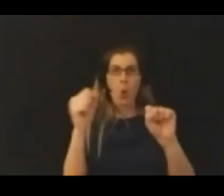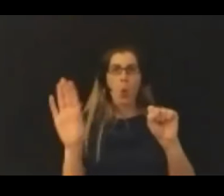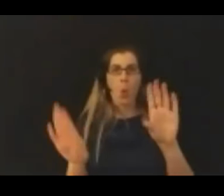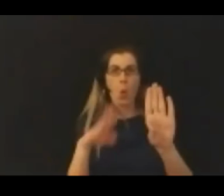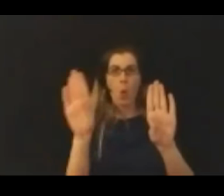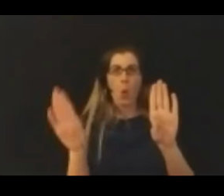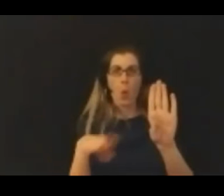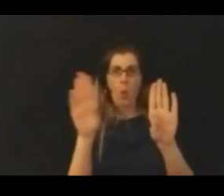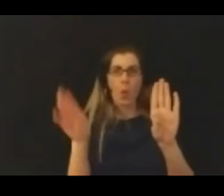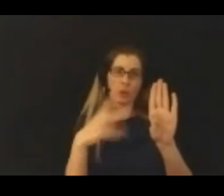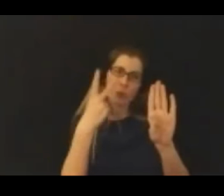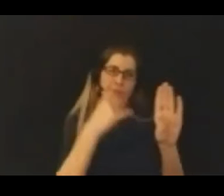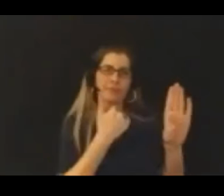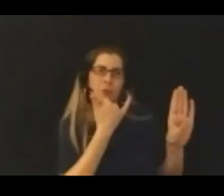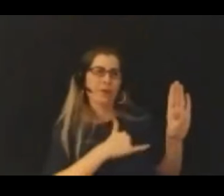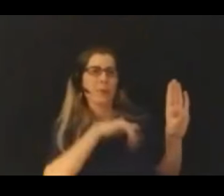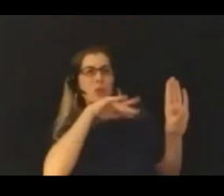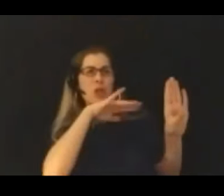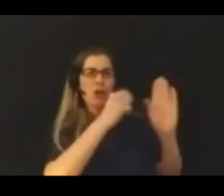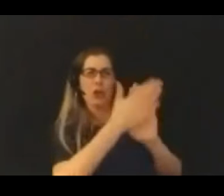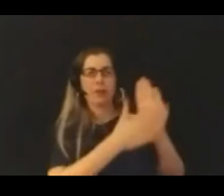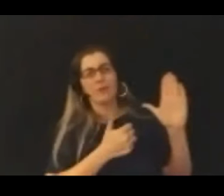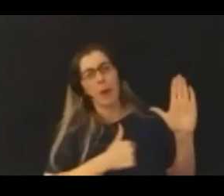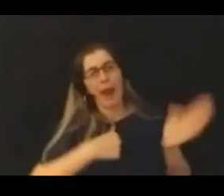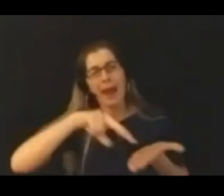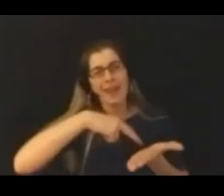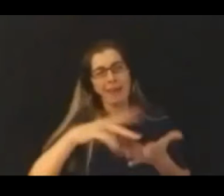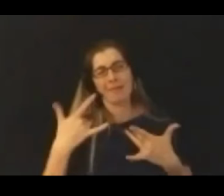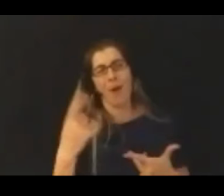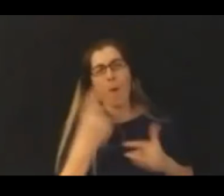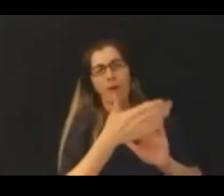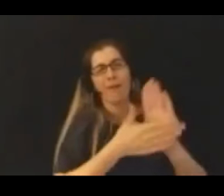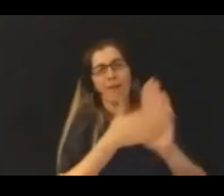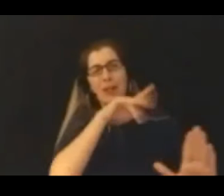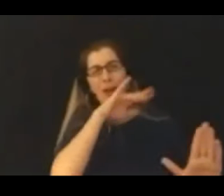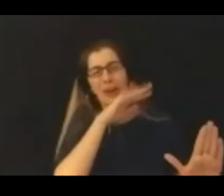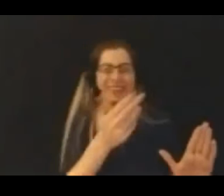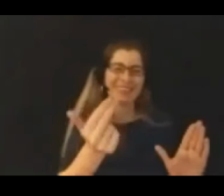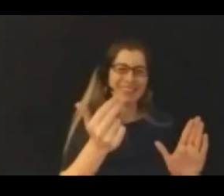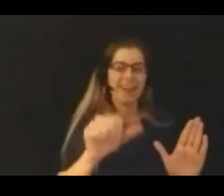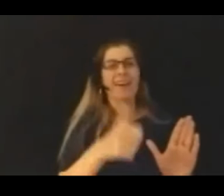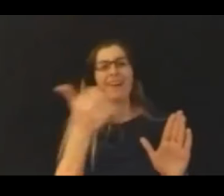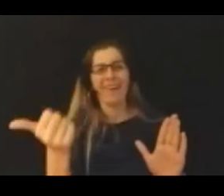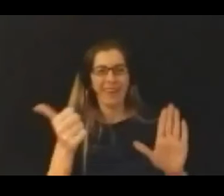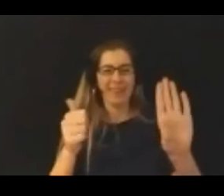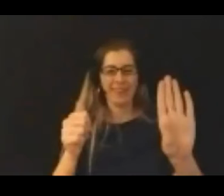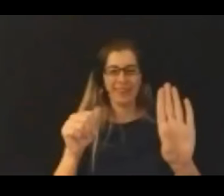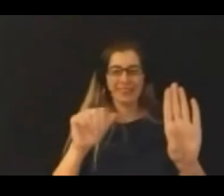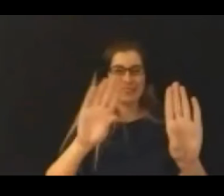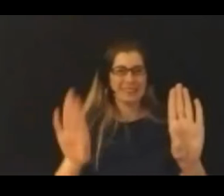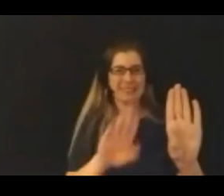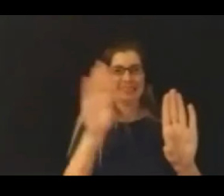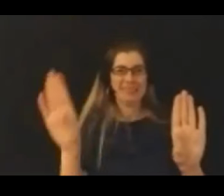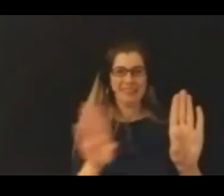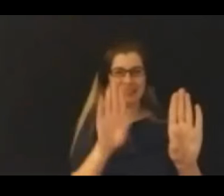see the bottoms of my dirty feet. I'm a dancer. They're always dirty. And then the other foot around.